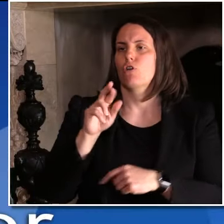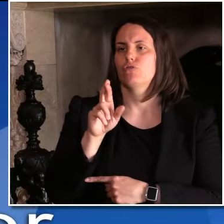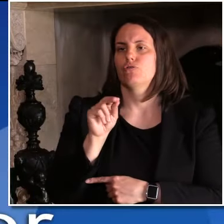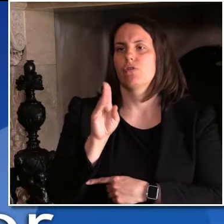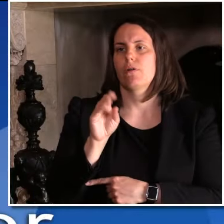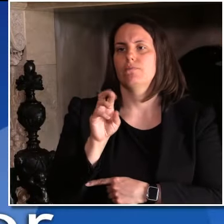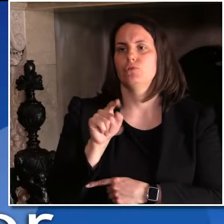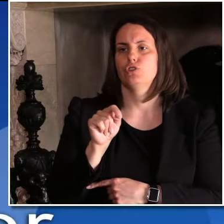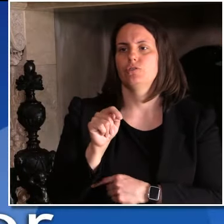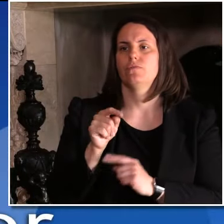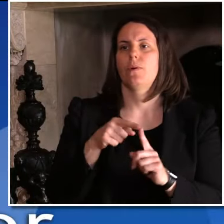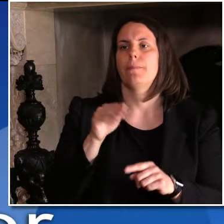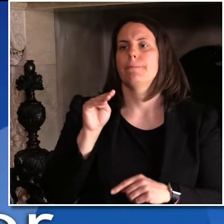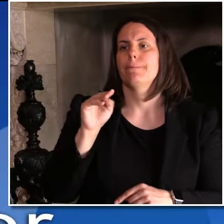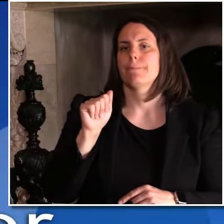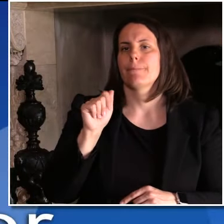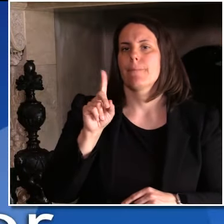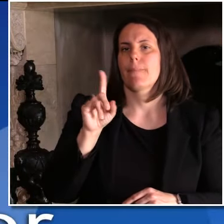Robert?